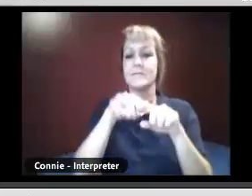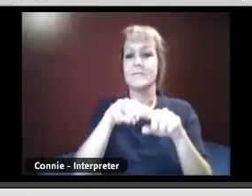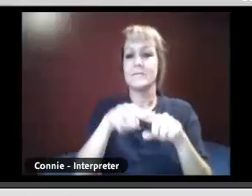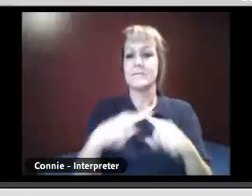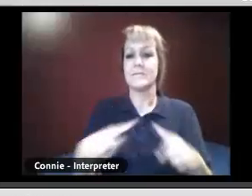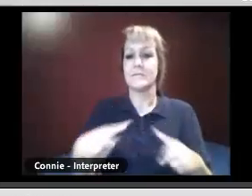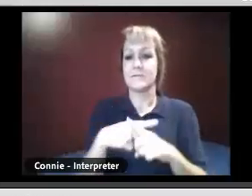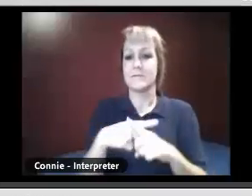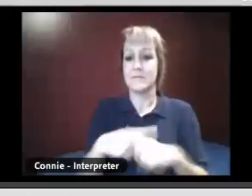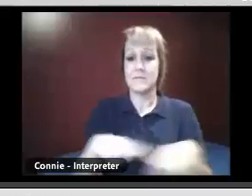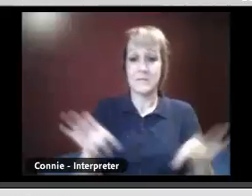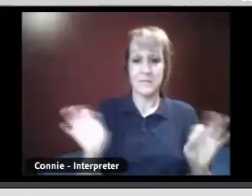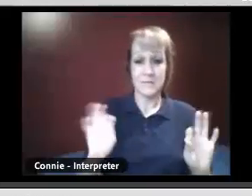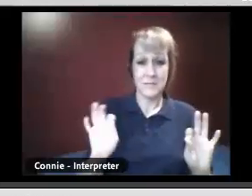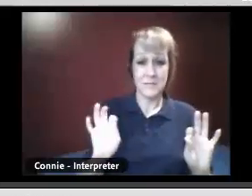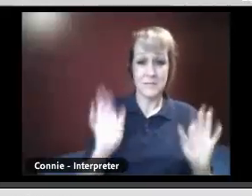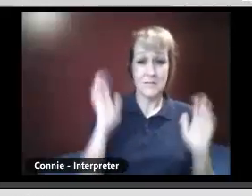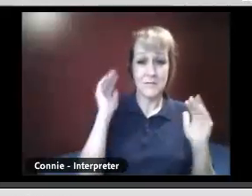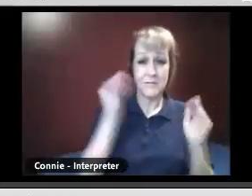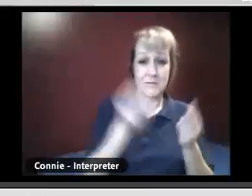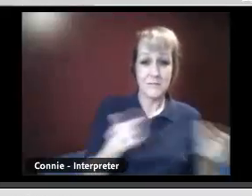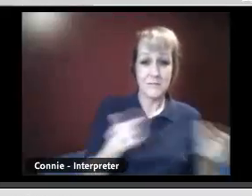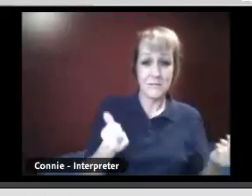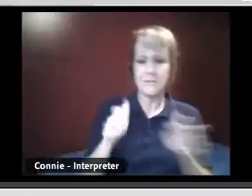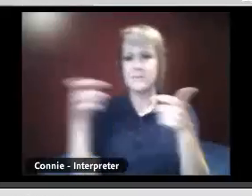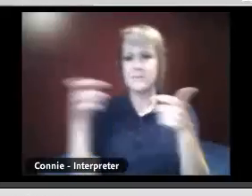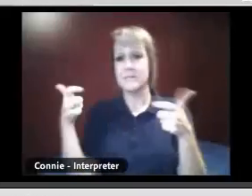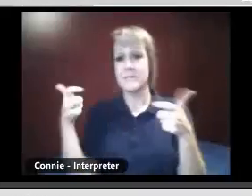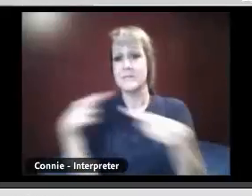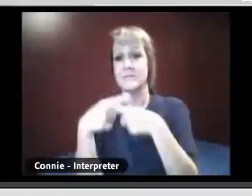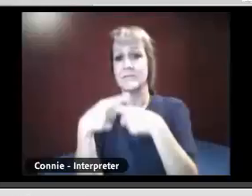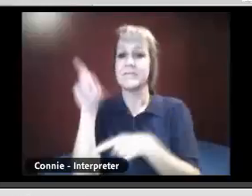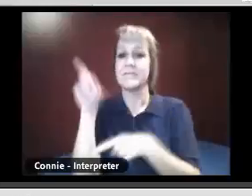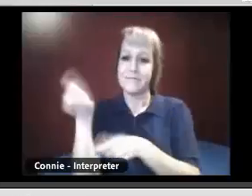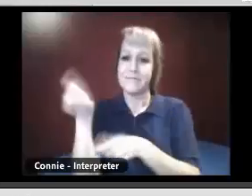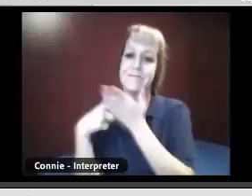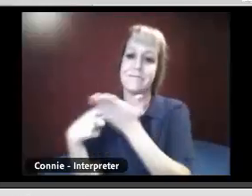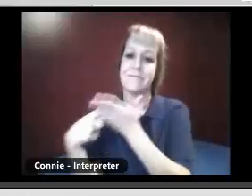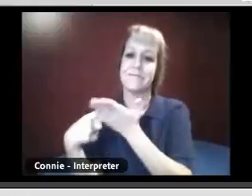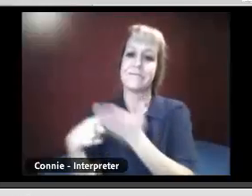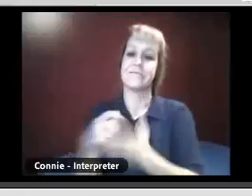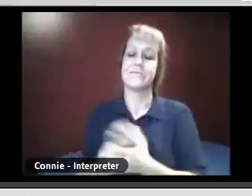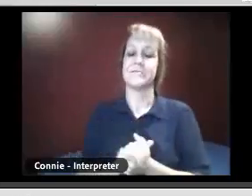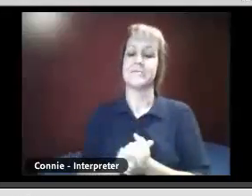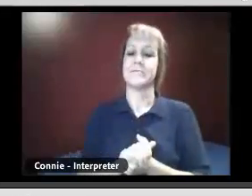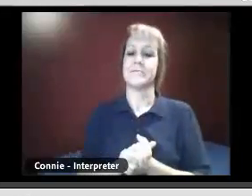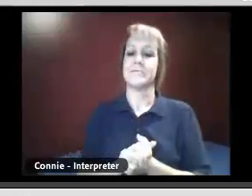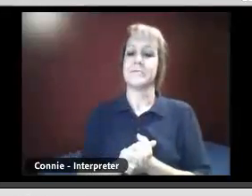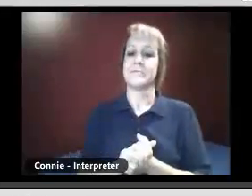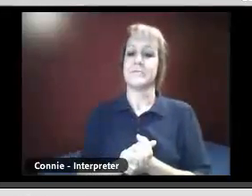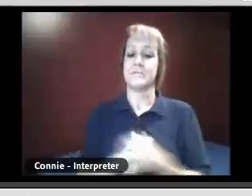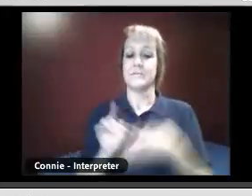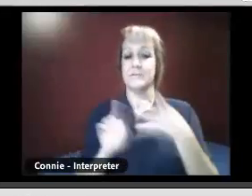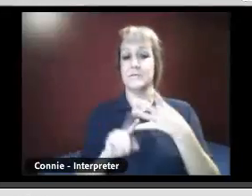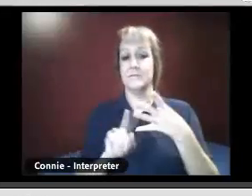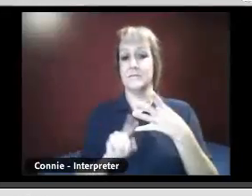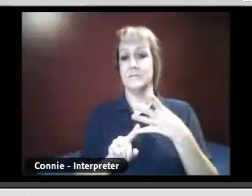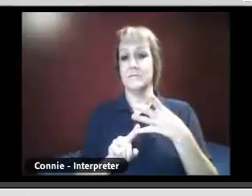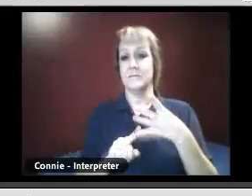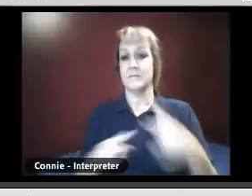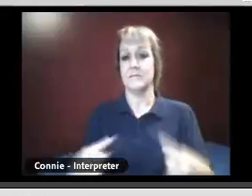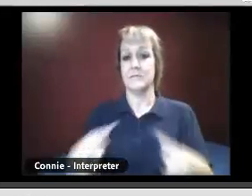hope they go away. Major ones definitely need our time and attention. Because, let's get to number 4. Conflicts only